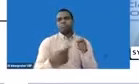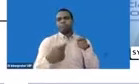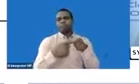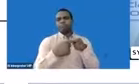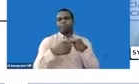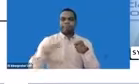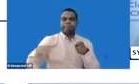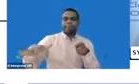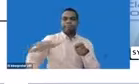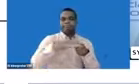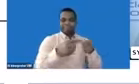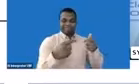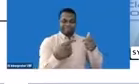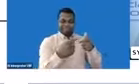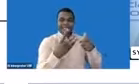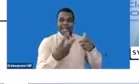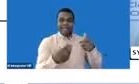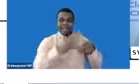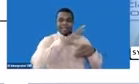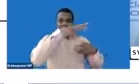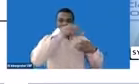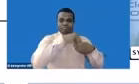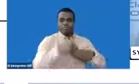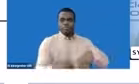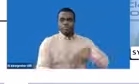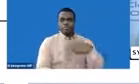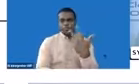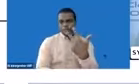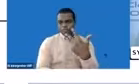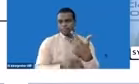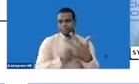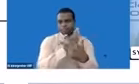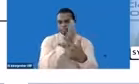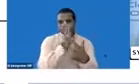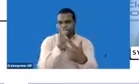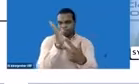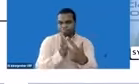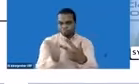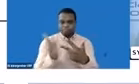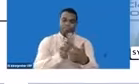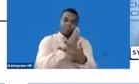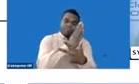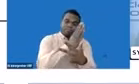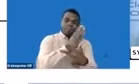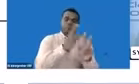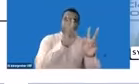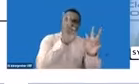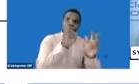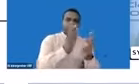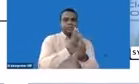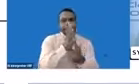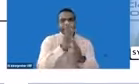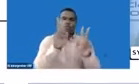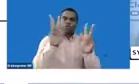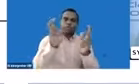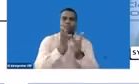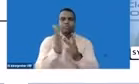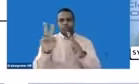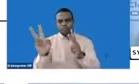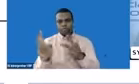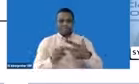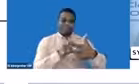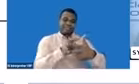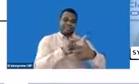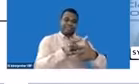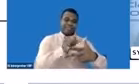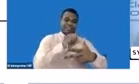different topic. The first module is on web accessibility. So it covers the basic knowledge